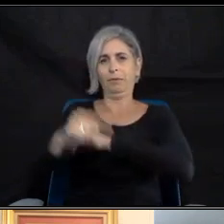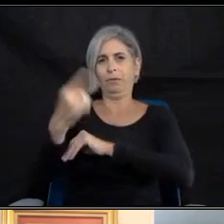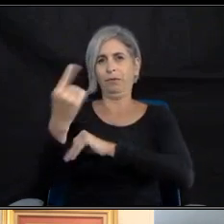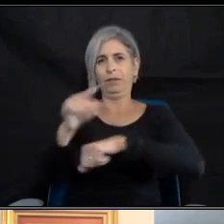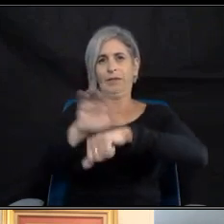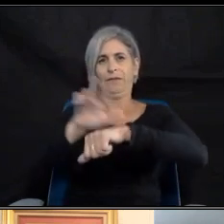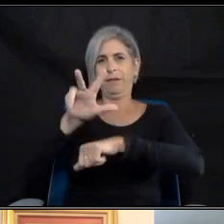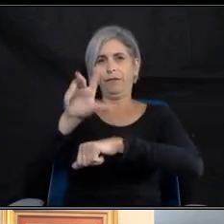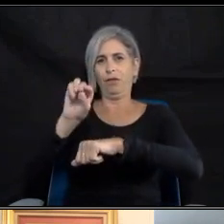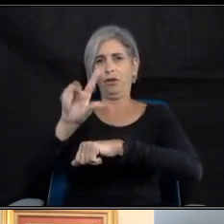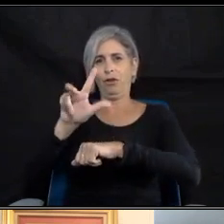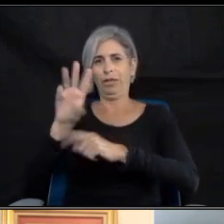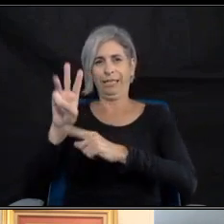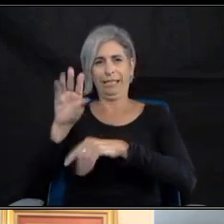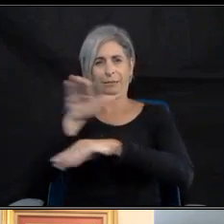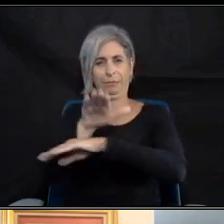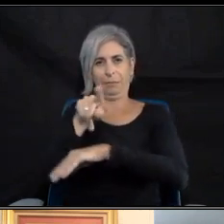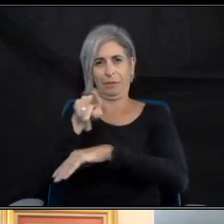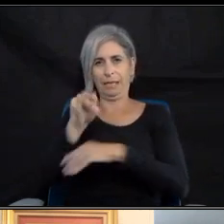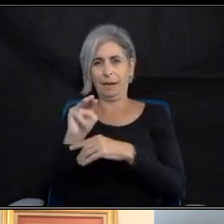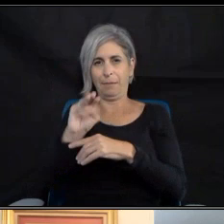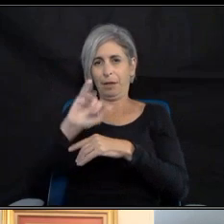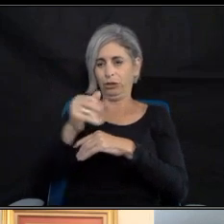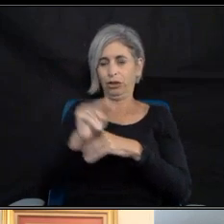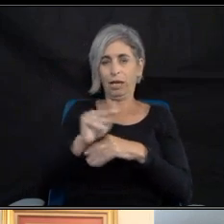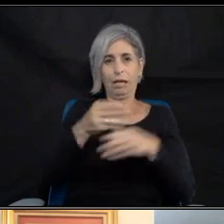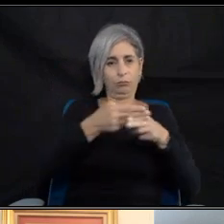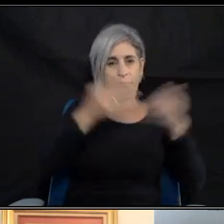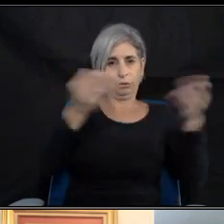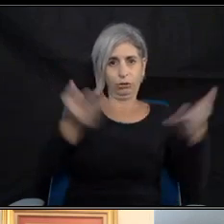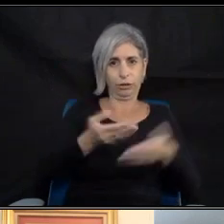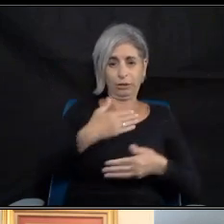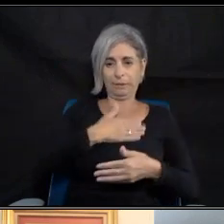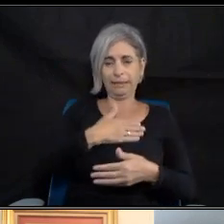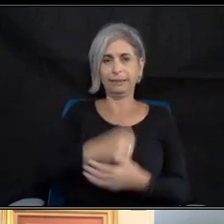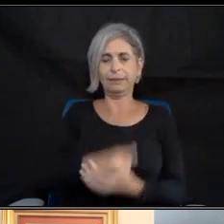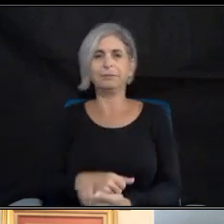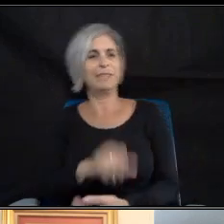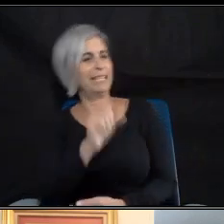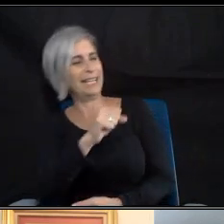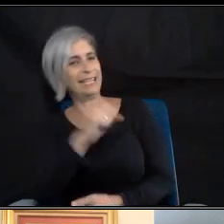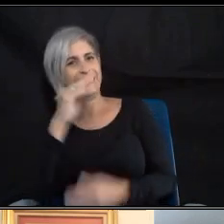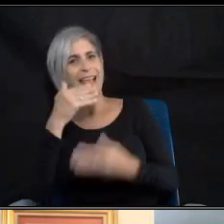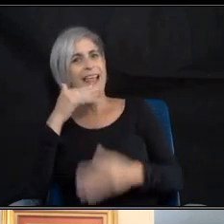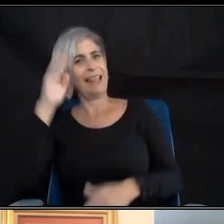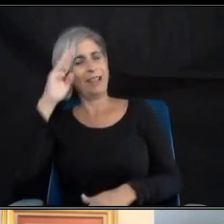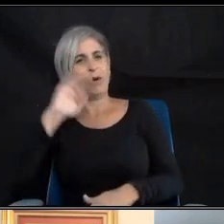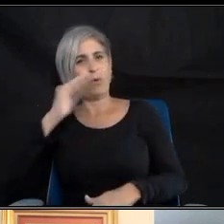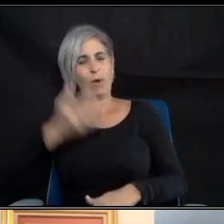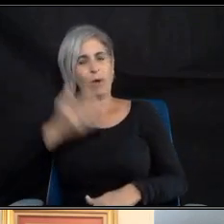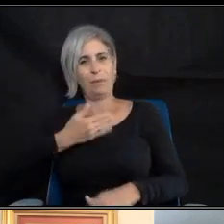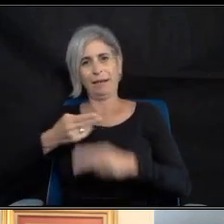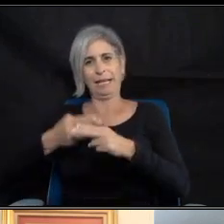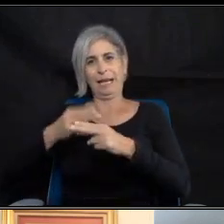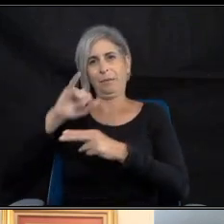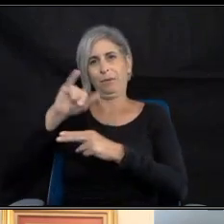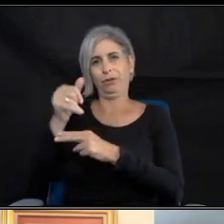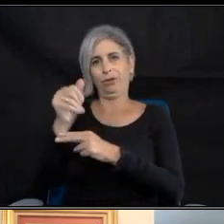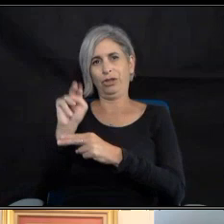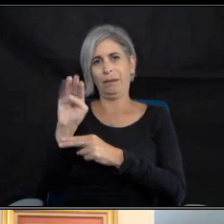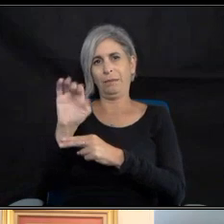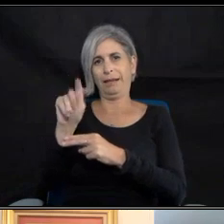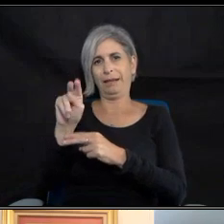5:36 PM. John, would you please provide us with a brief introduction? Yes, hello and welcome. My name is John McNally, and I'll be